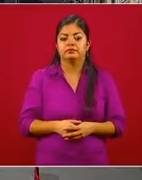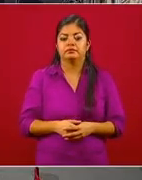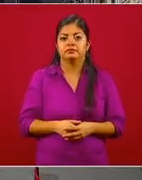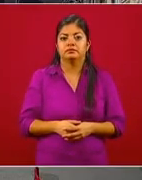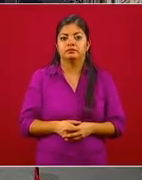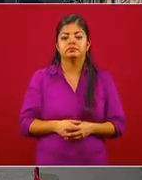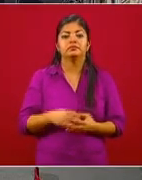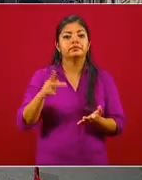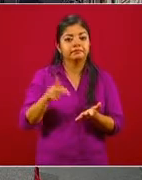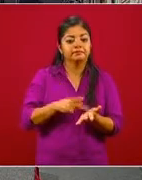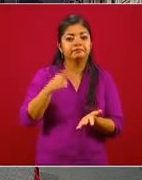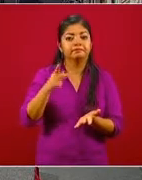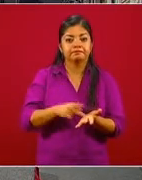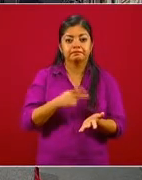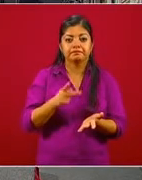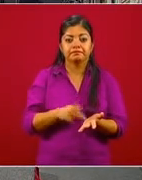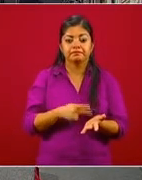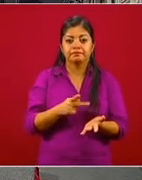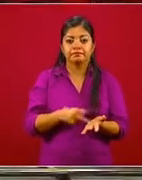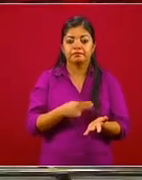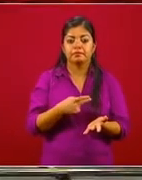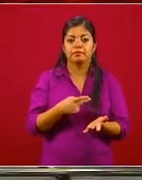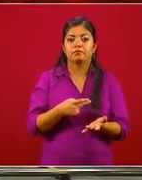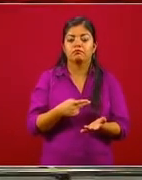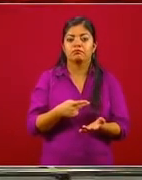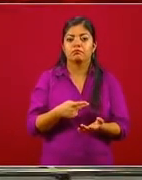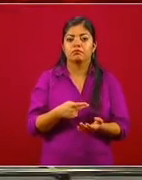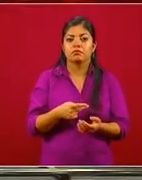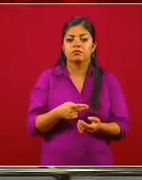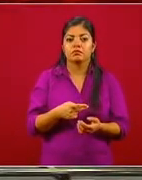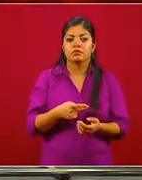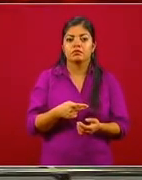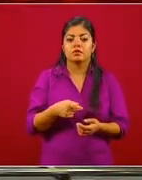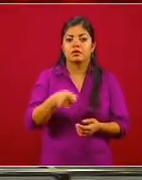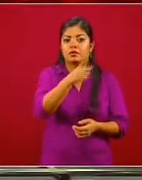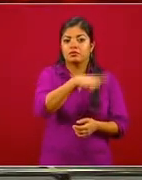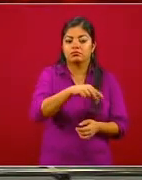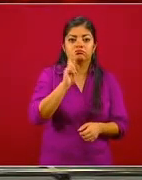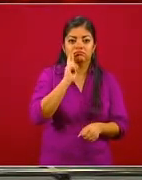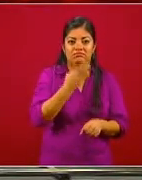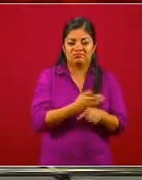government? Yes, thank you for that. We've said several times that